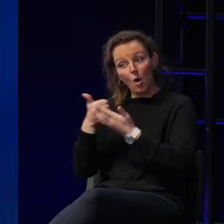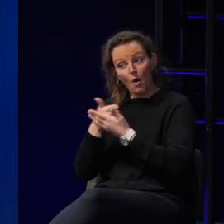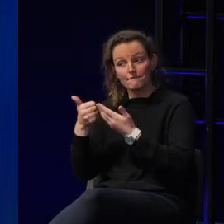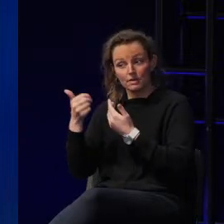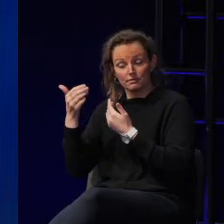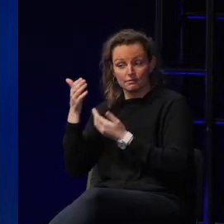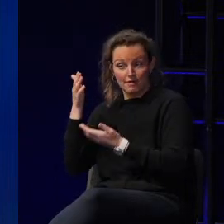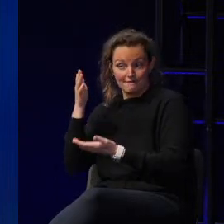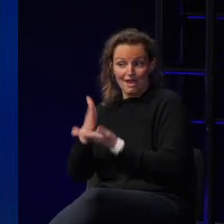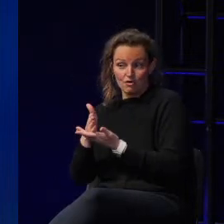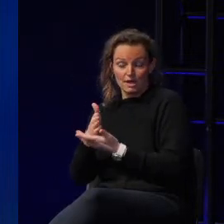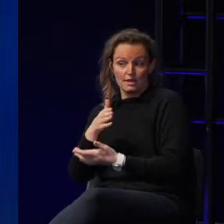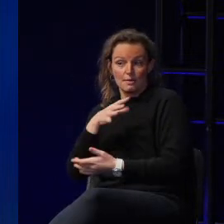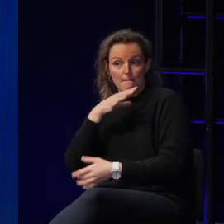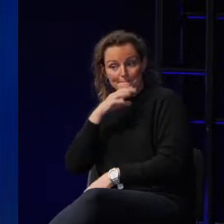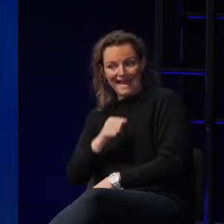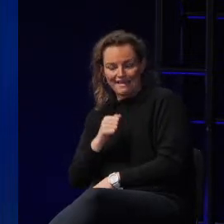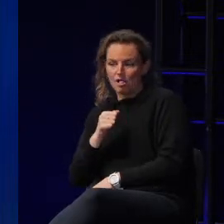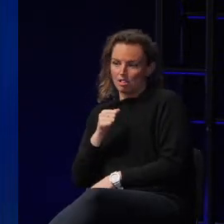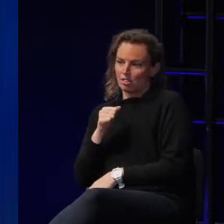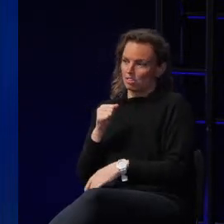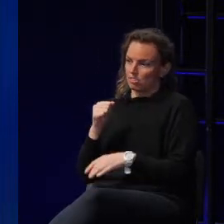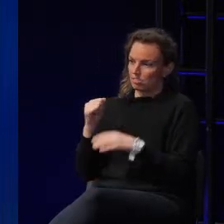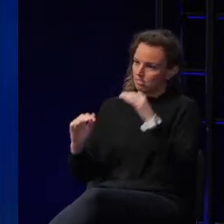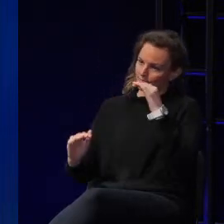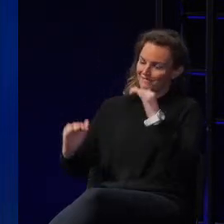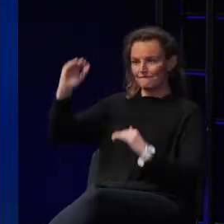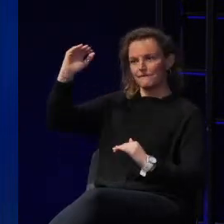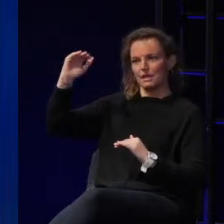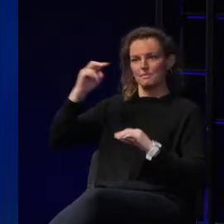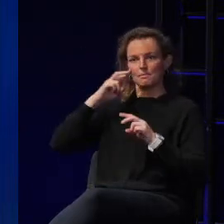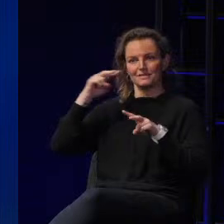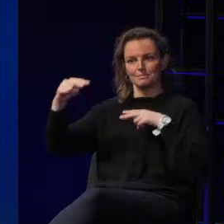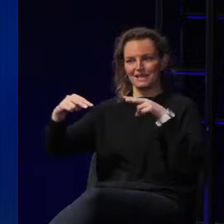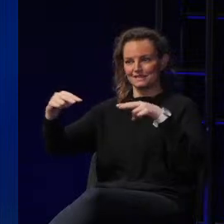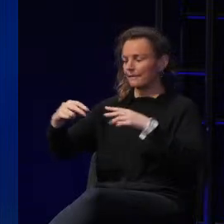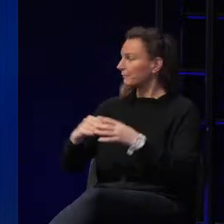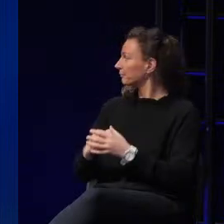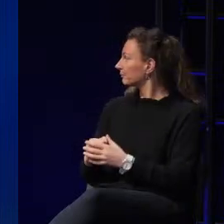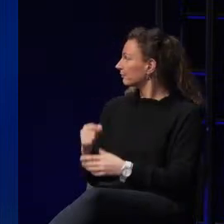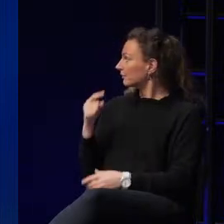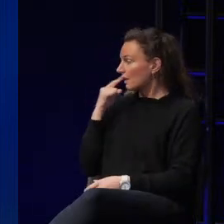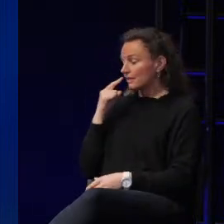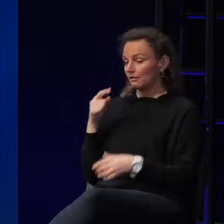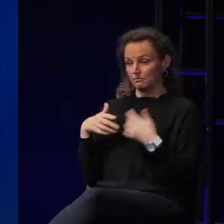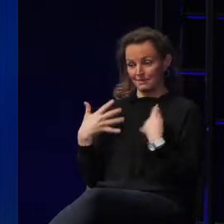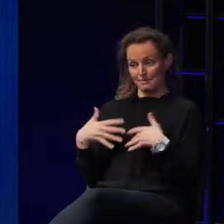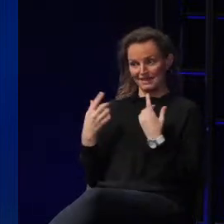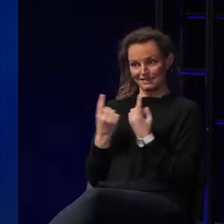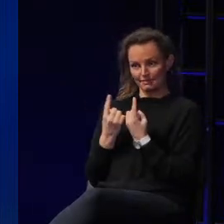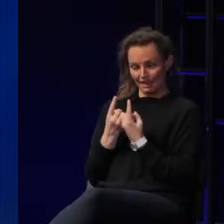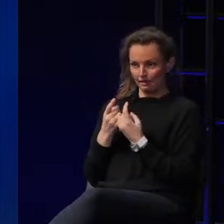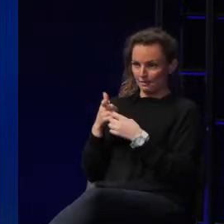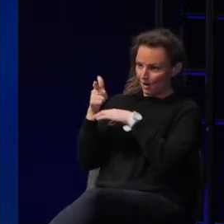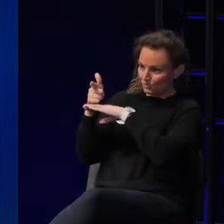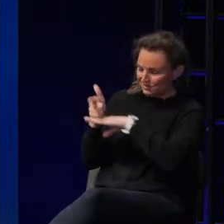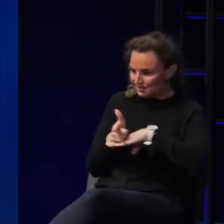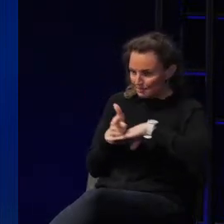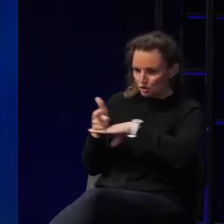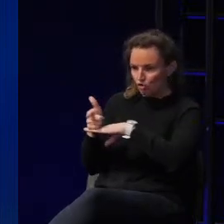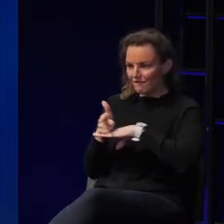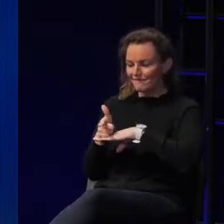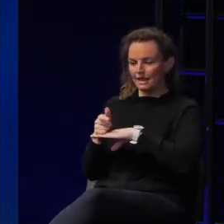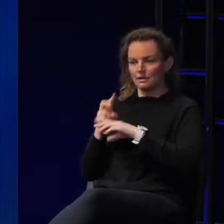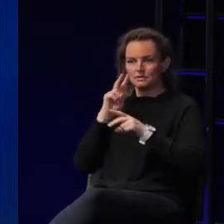perspective? I mean, I think the amazing thing about being a cinematographer is it's subjective. You know,